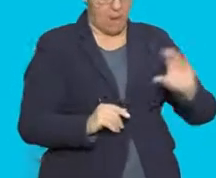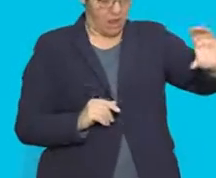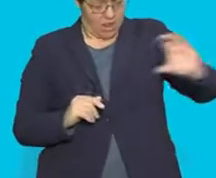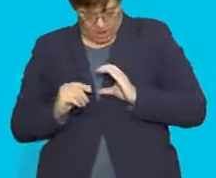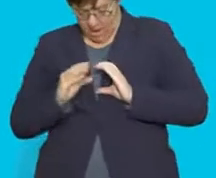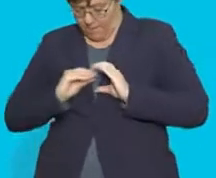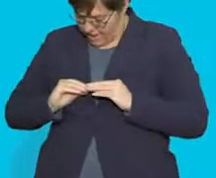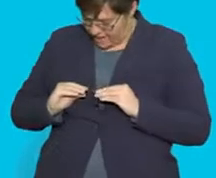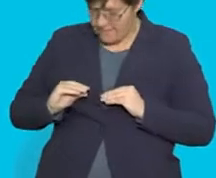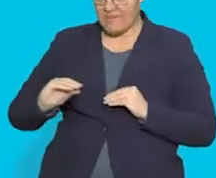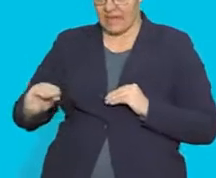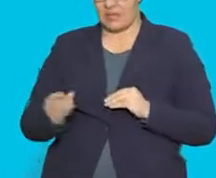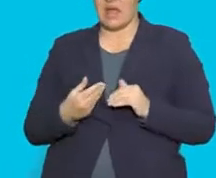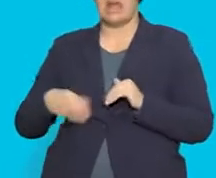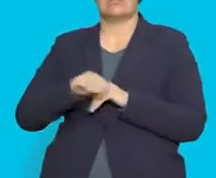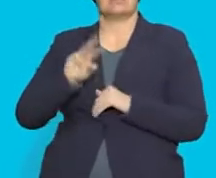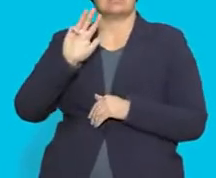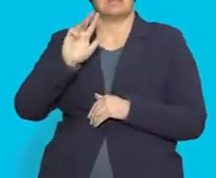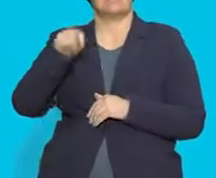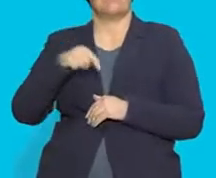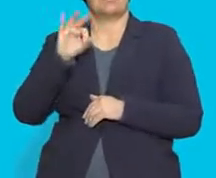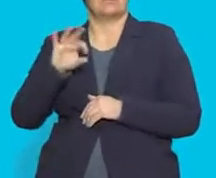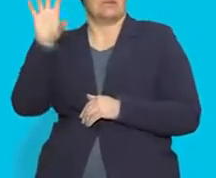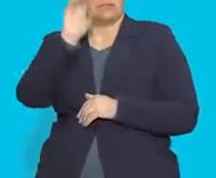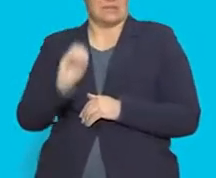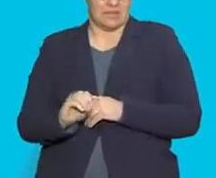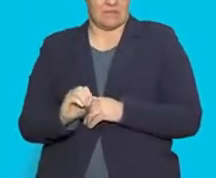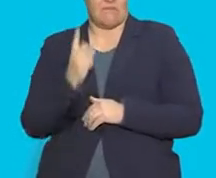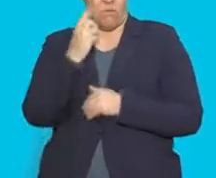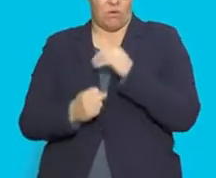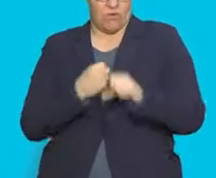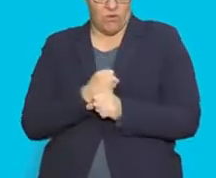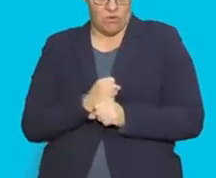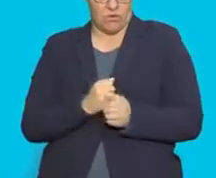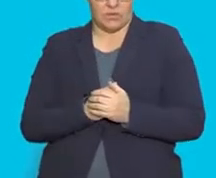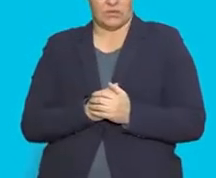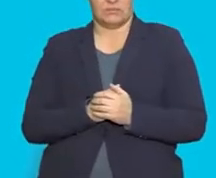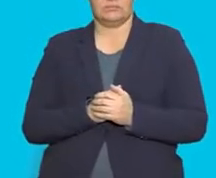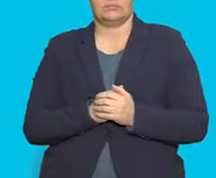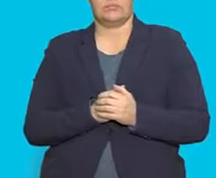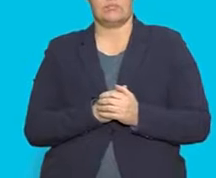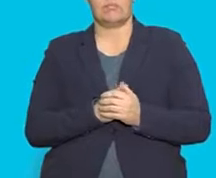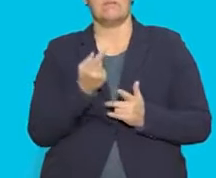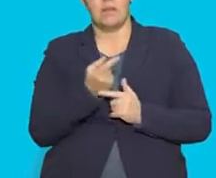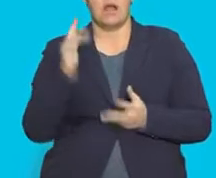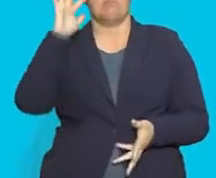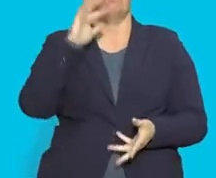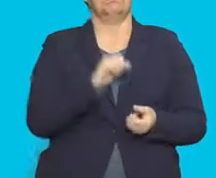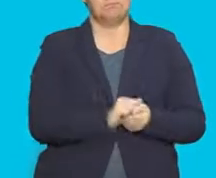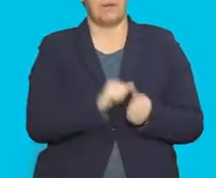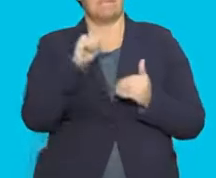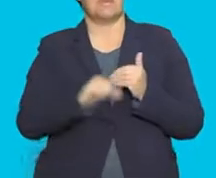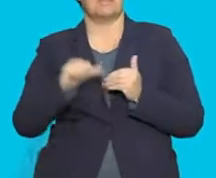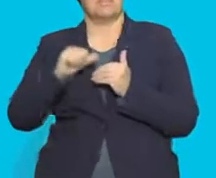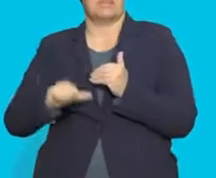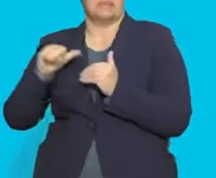after getting this money at an interest of 9.3% per annum, and this is compounded